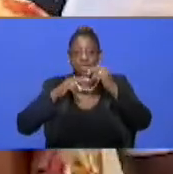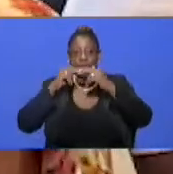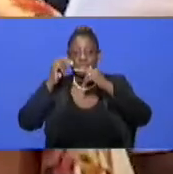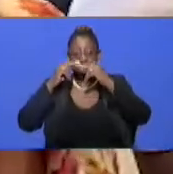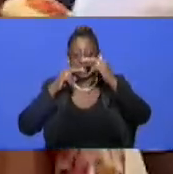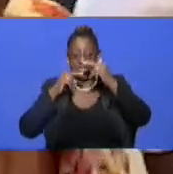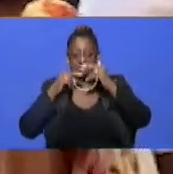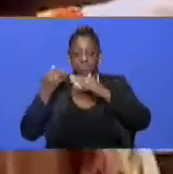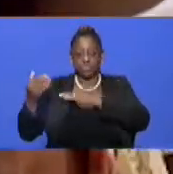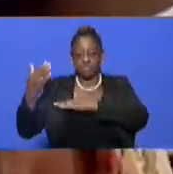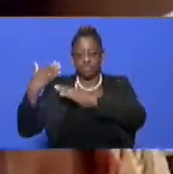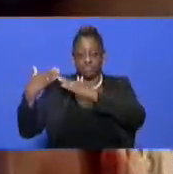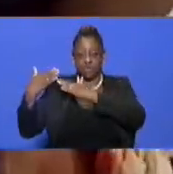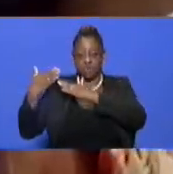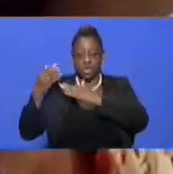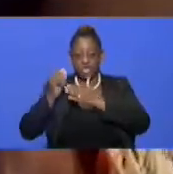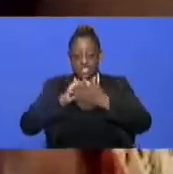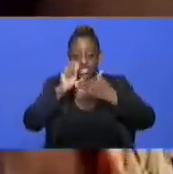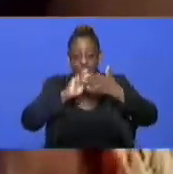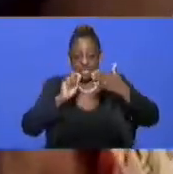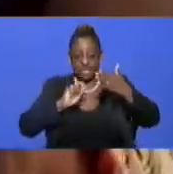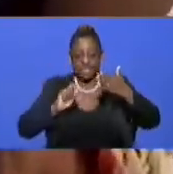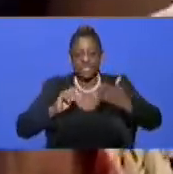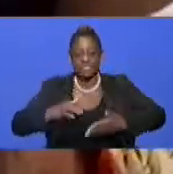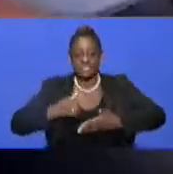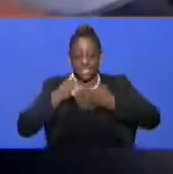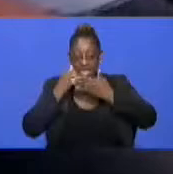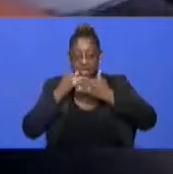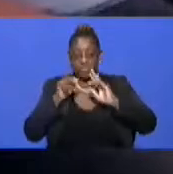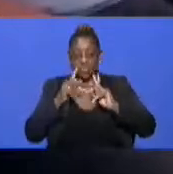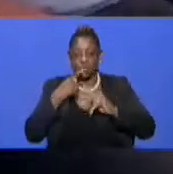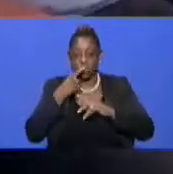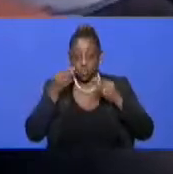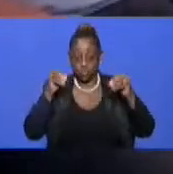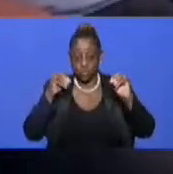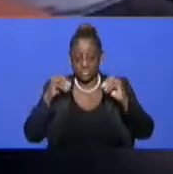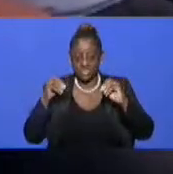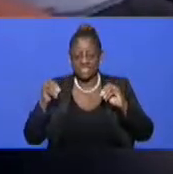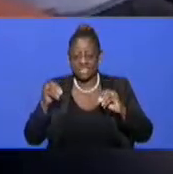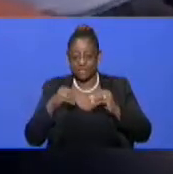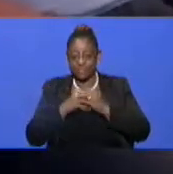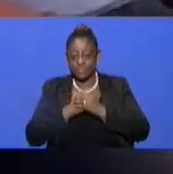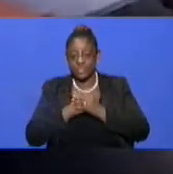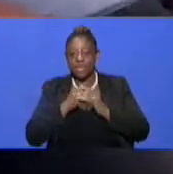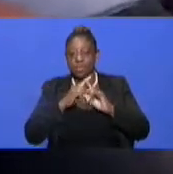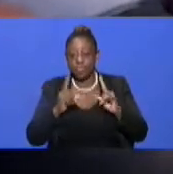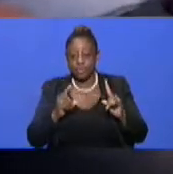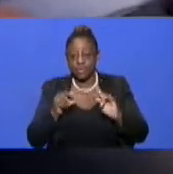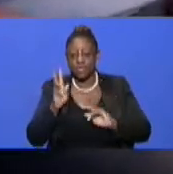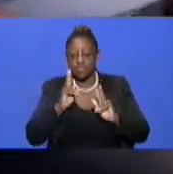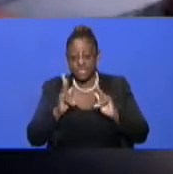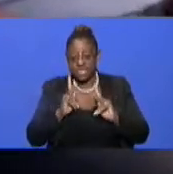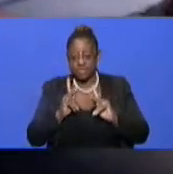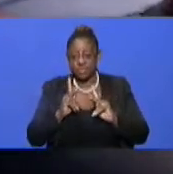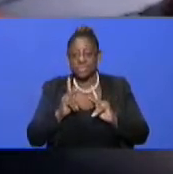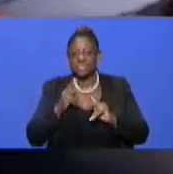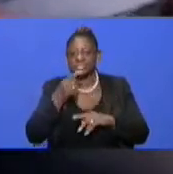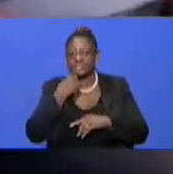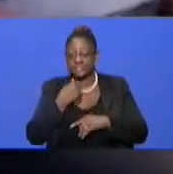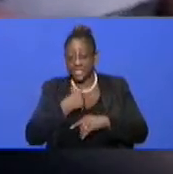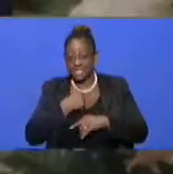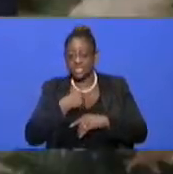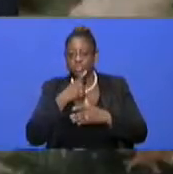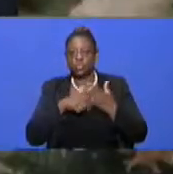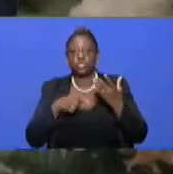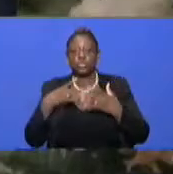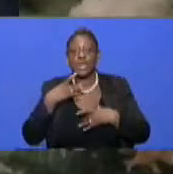spaces before and beyond check-in to accommodate vendors. Importantly, he says they want residents to give feedback. So